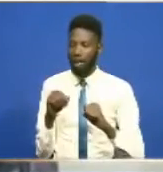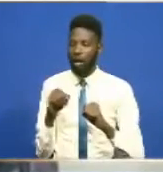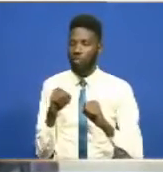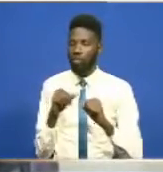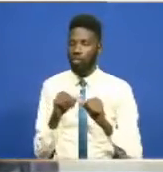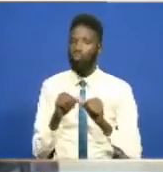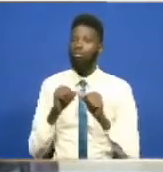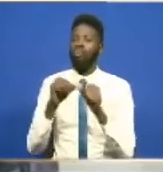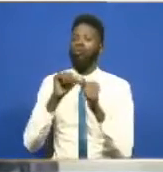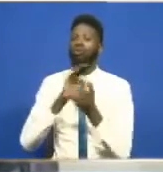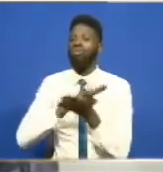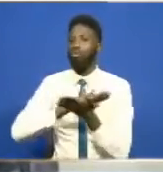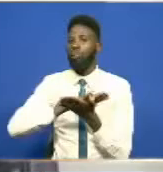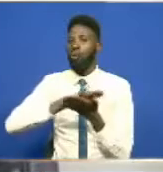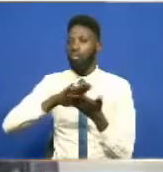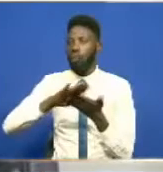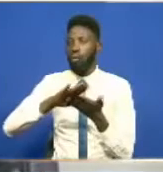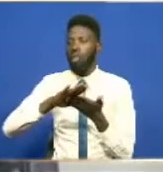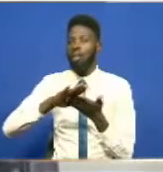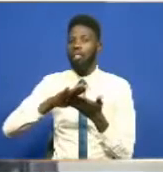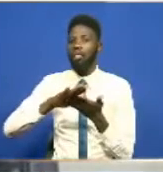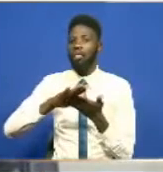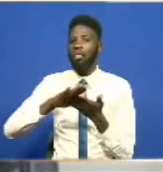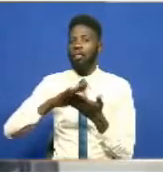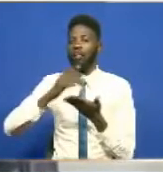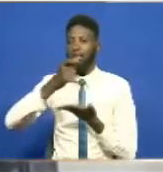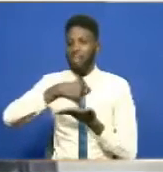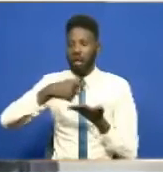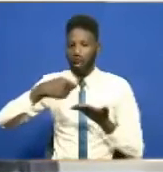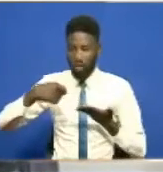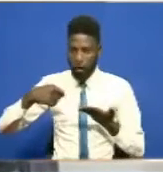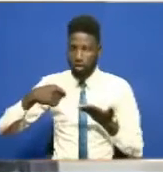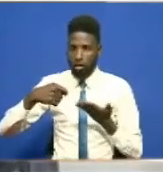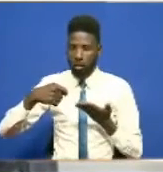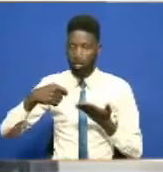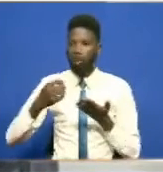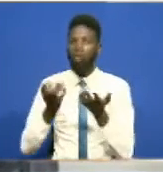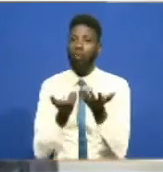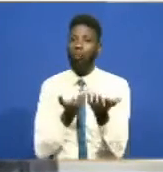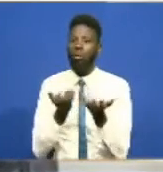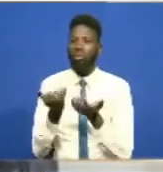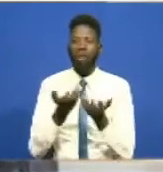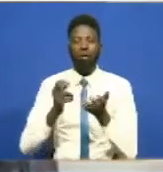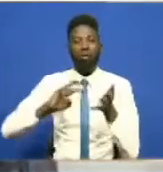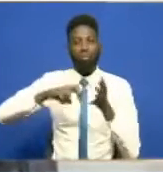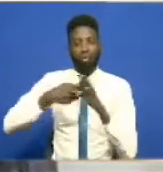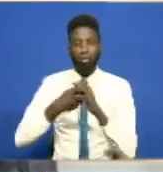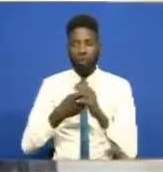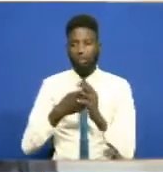proceed to sign a commercial contract between